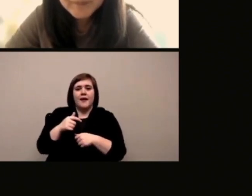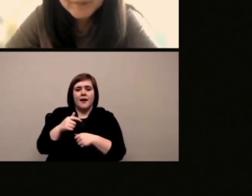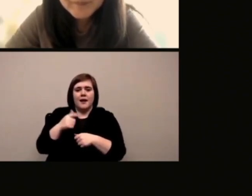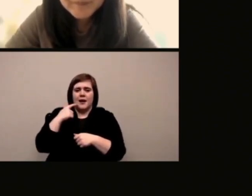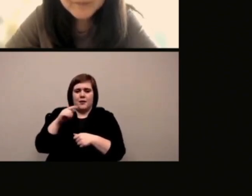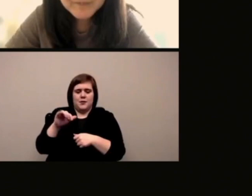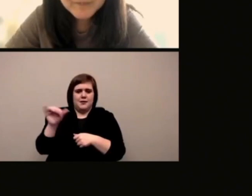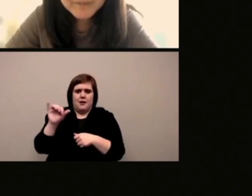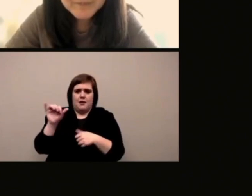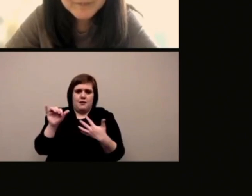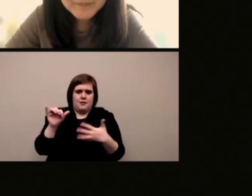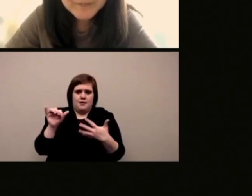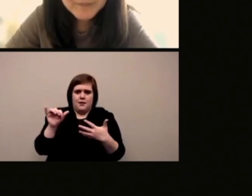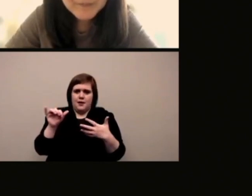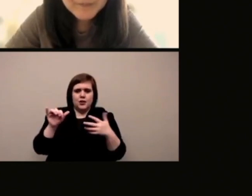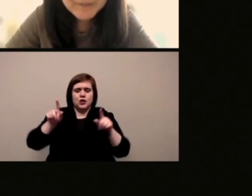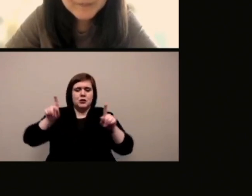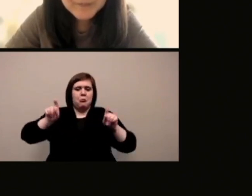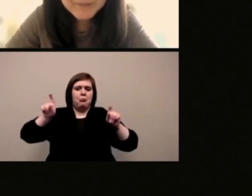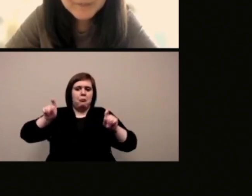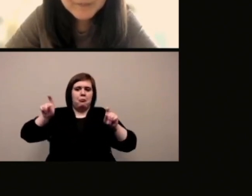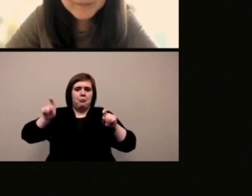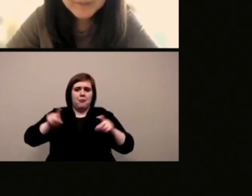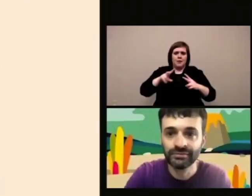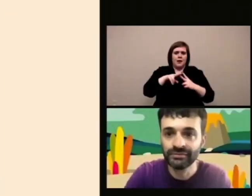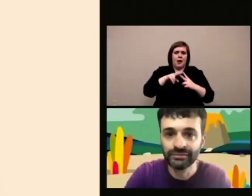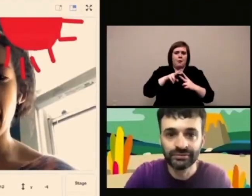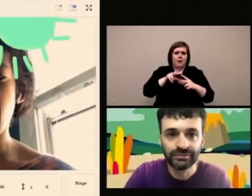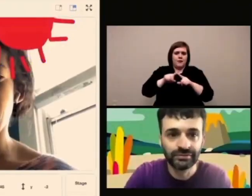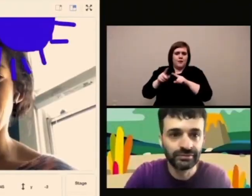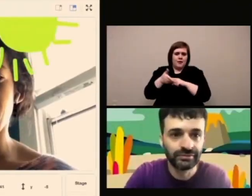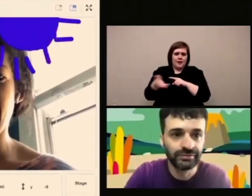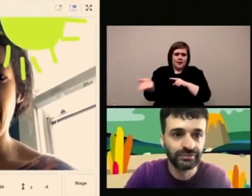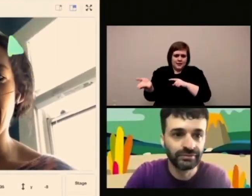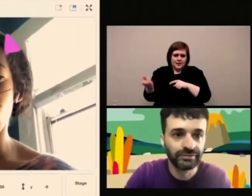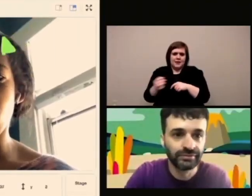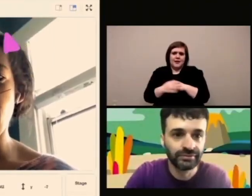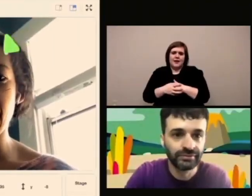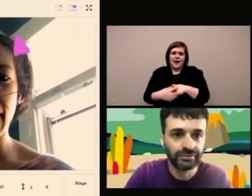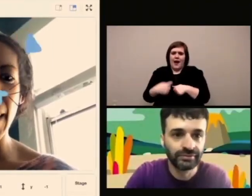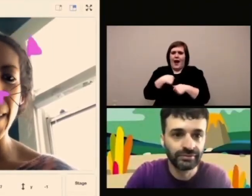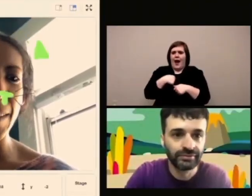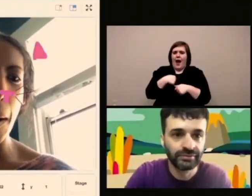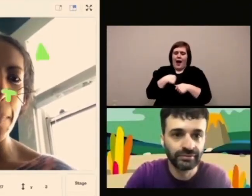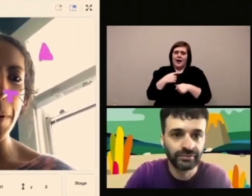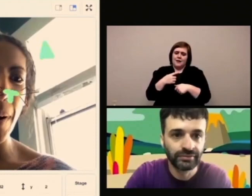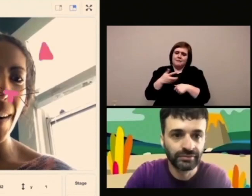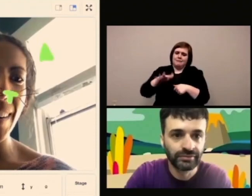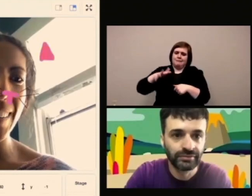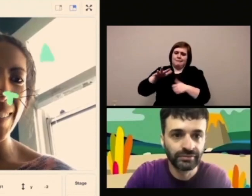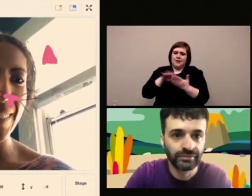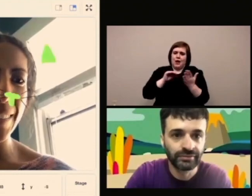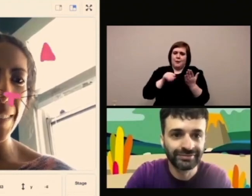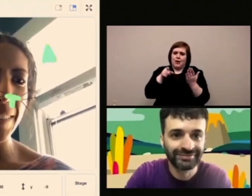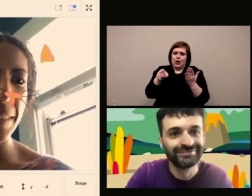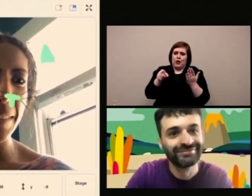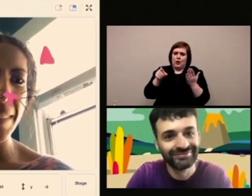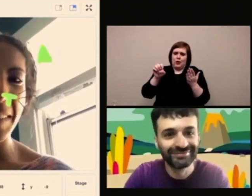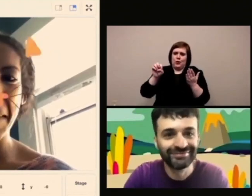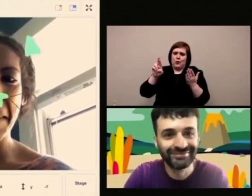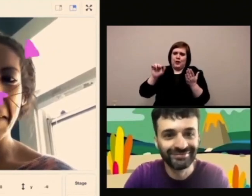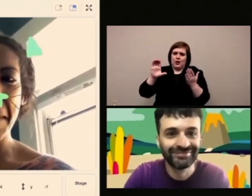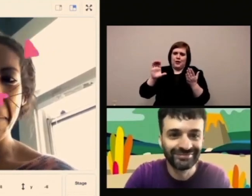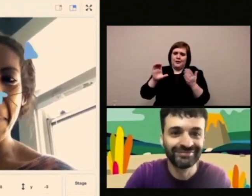like experimenting with a couple things. I kind of just copied you, Eric, as like just